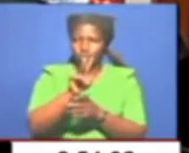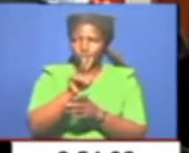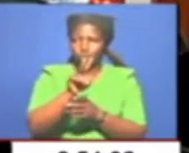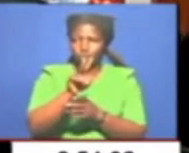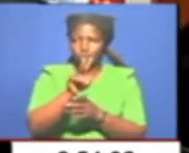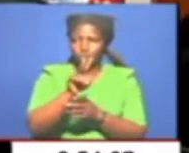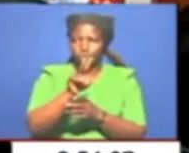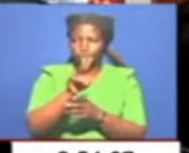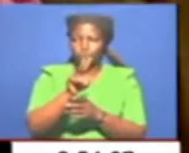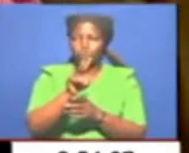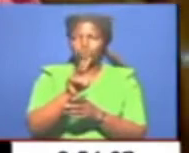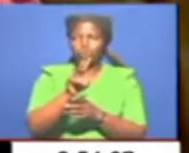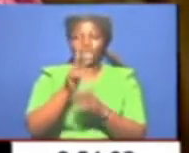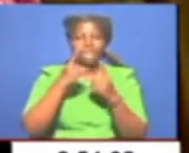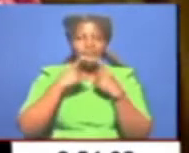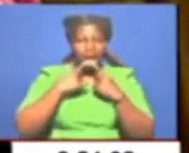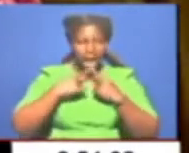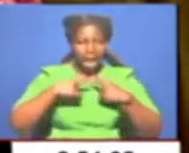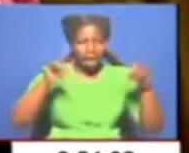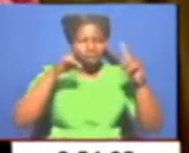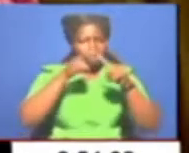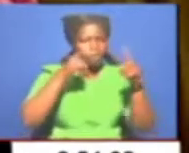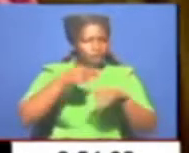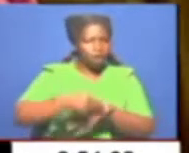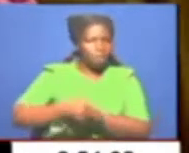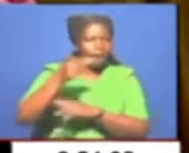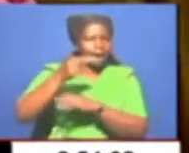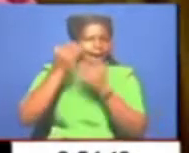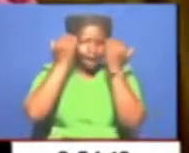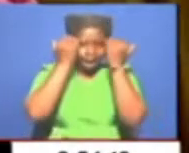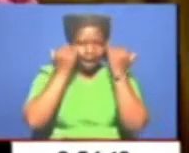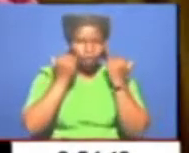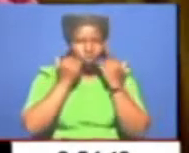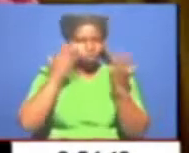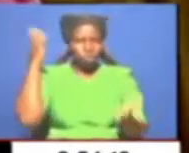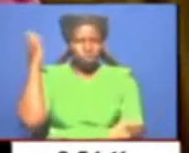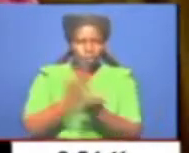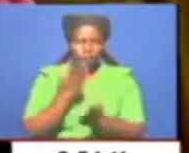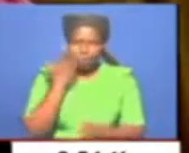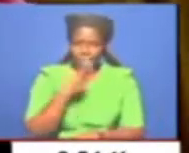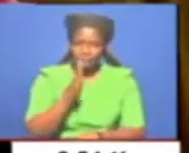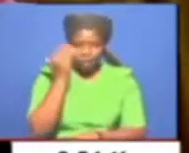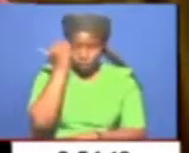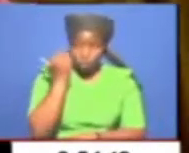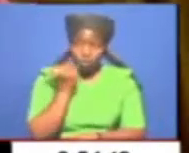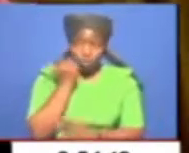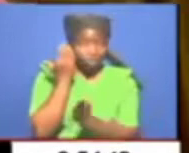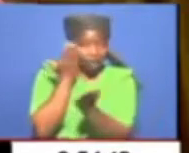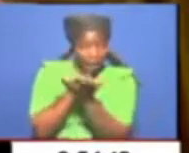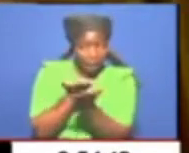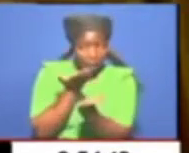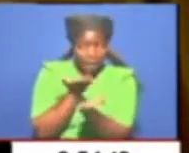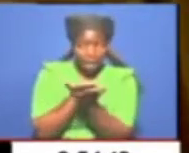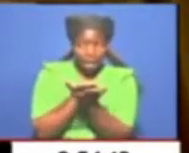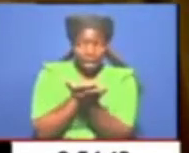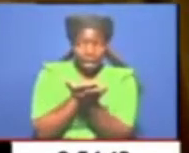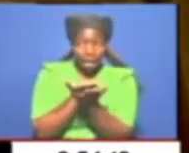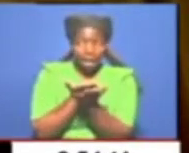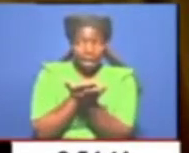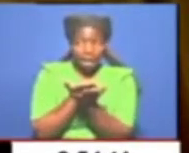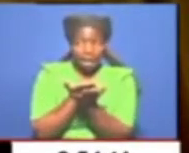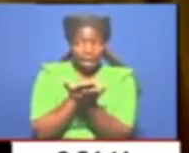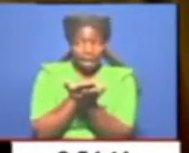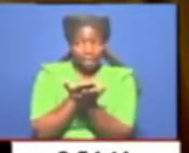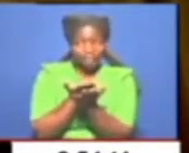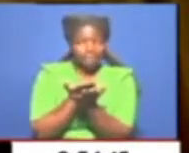The pronouncement that came from the High Court, as affirmed by the Court of Appeal, was not exactly what I asked